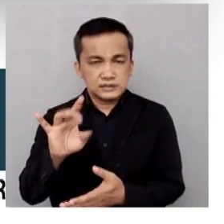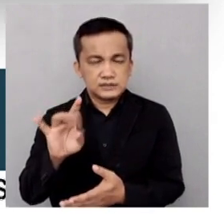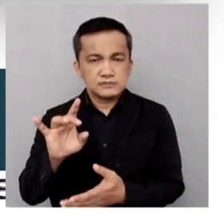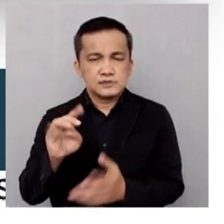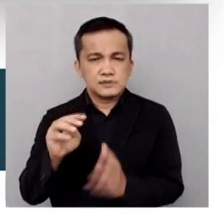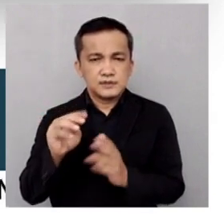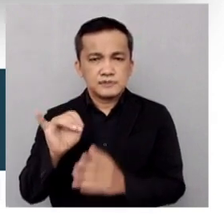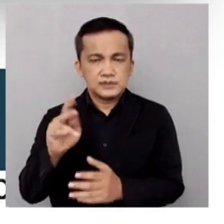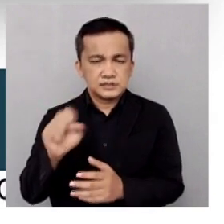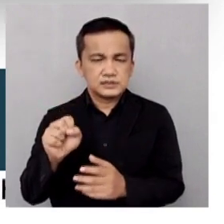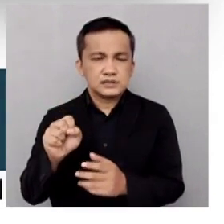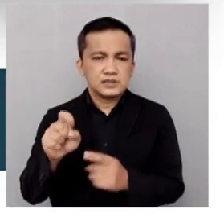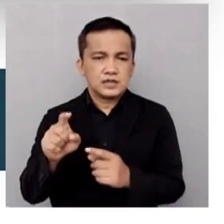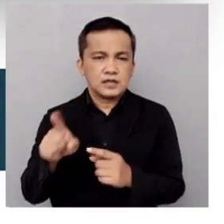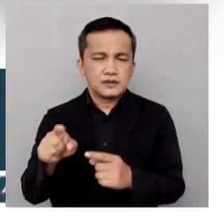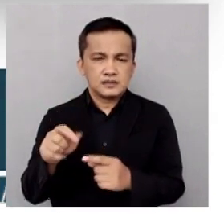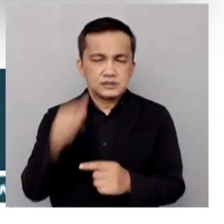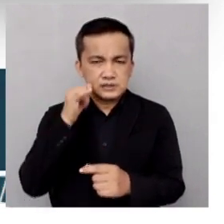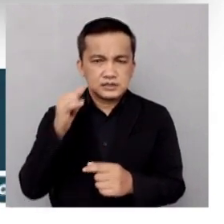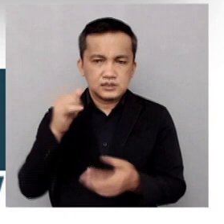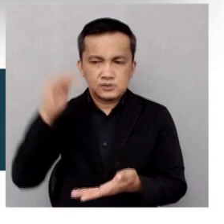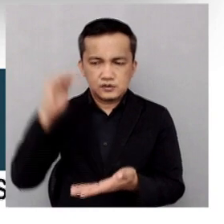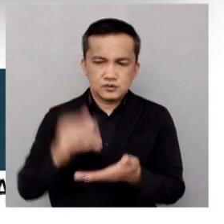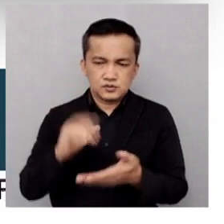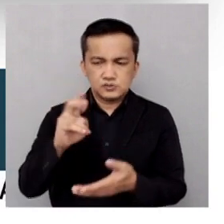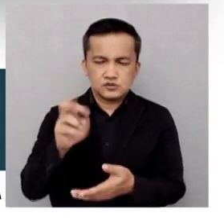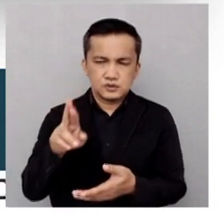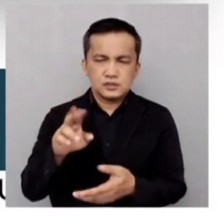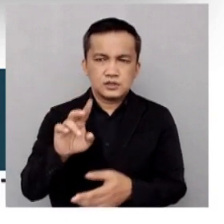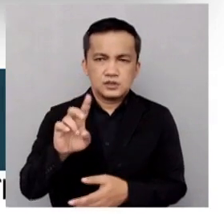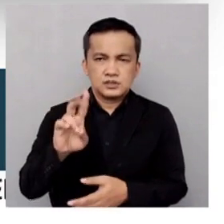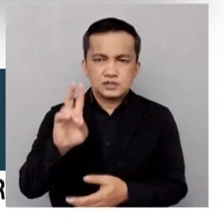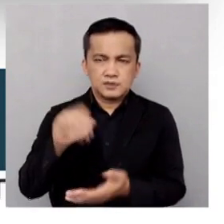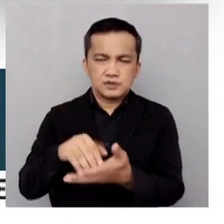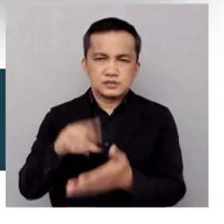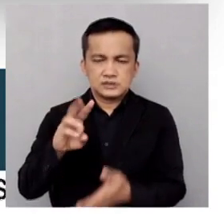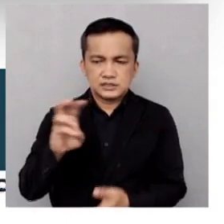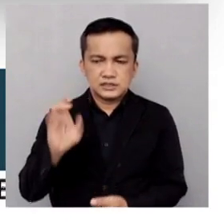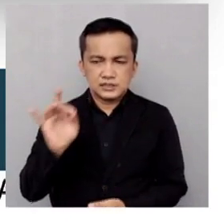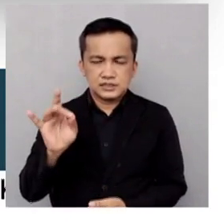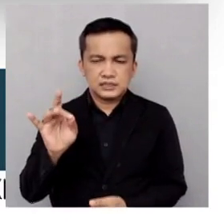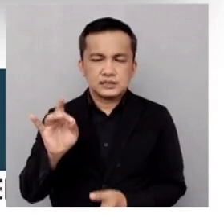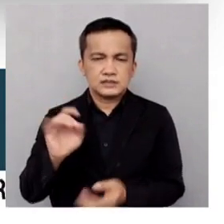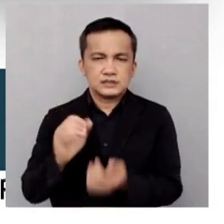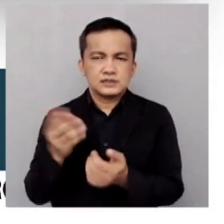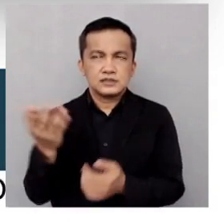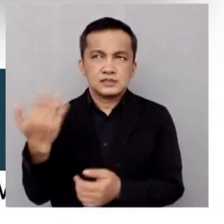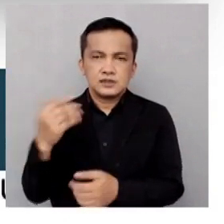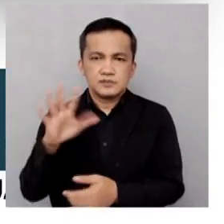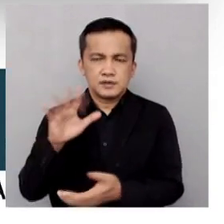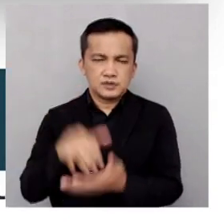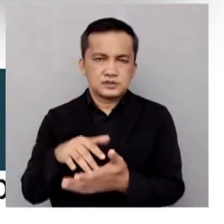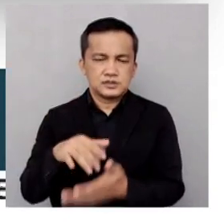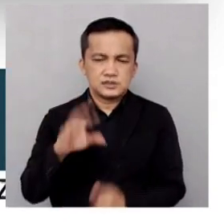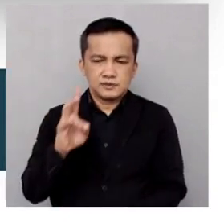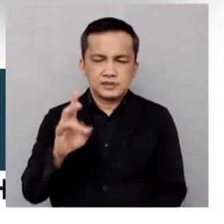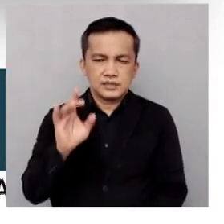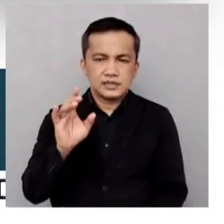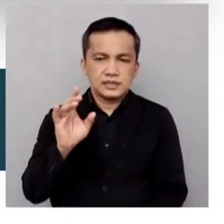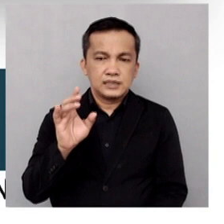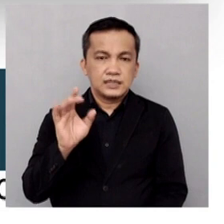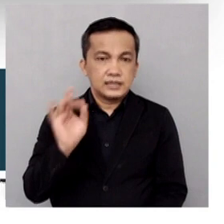emission medyo bumaba naman from 7,680. The previous day, nagiging 5,780 na lang kahapon.